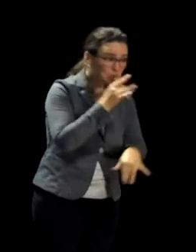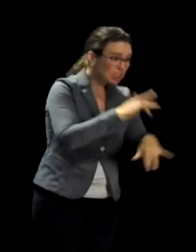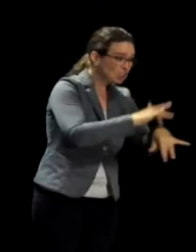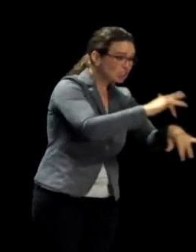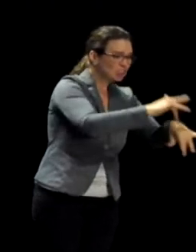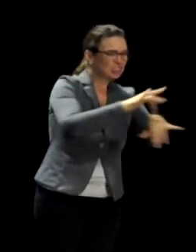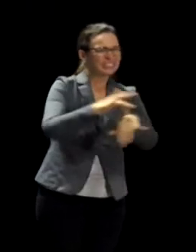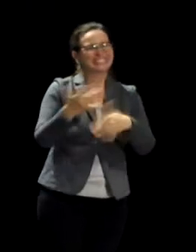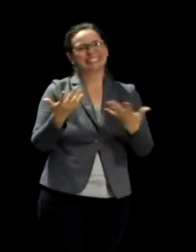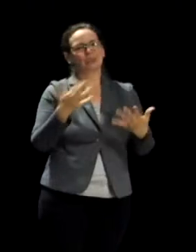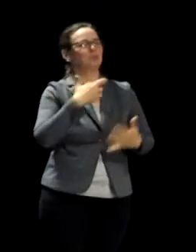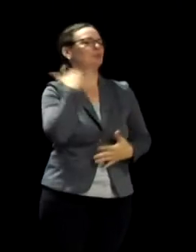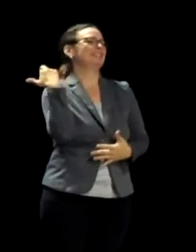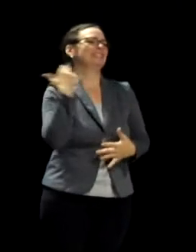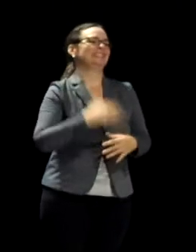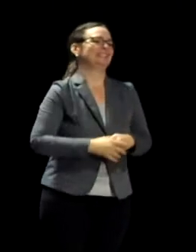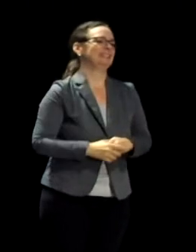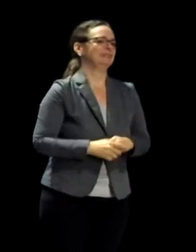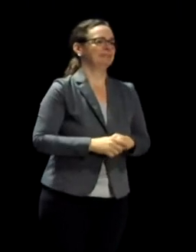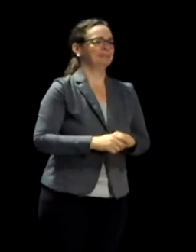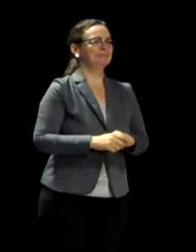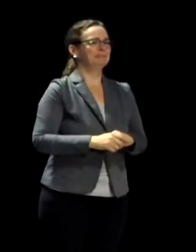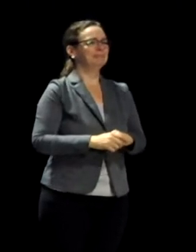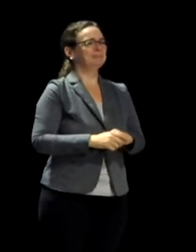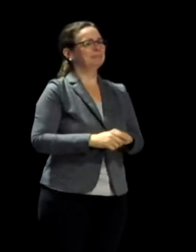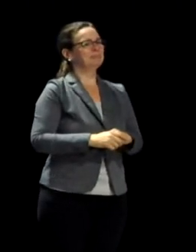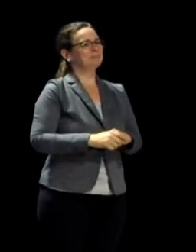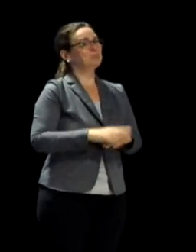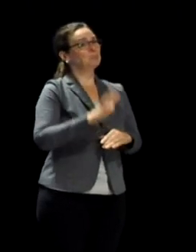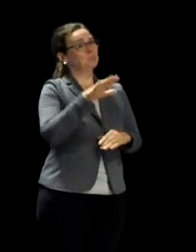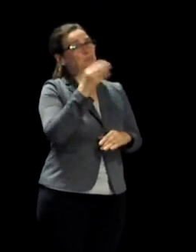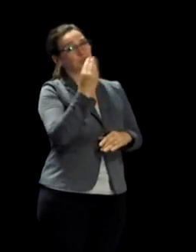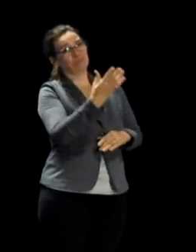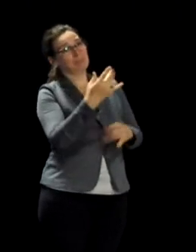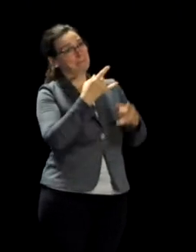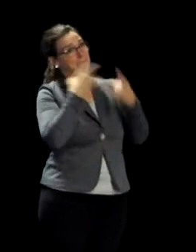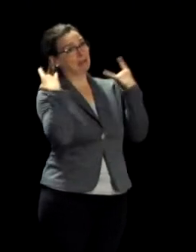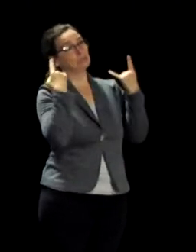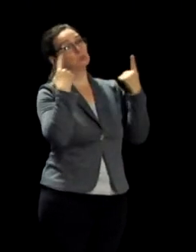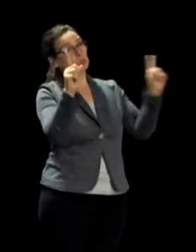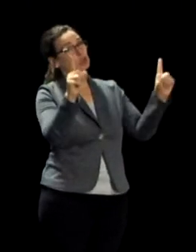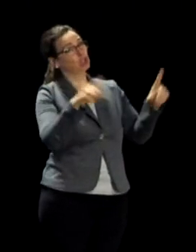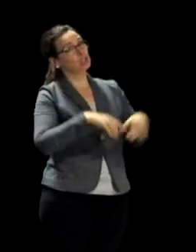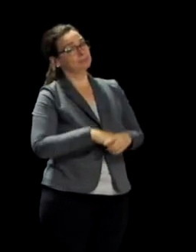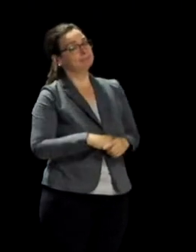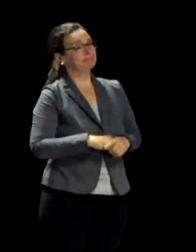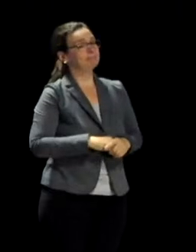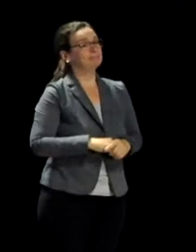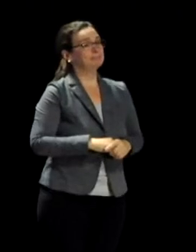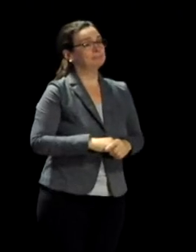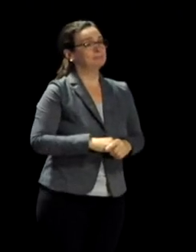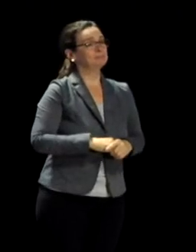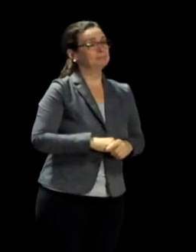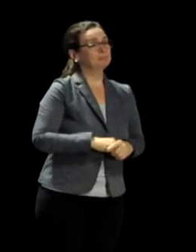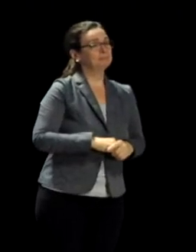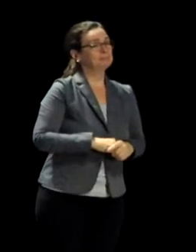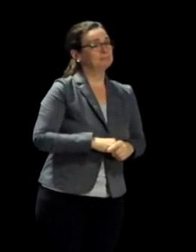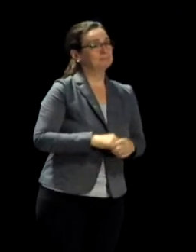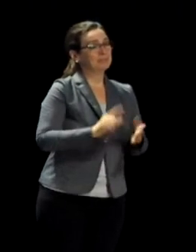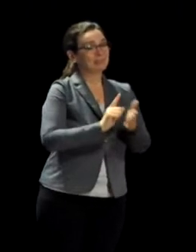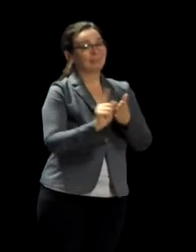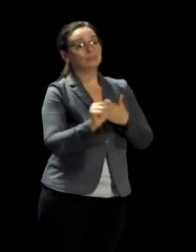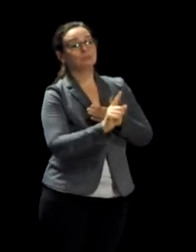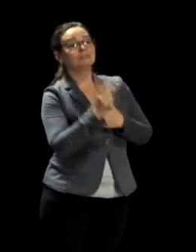nothing's perfect, but it's worked to date. So I'm sure we'll see over the next week more cases related to